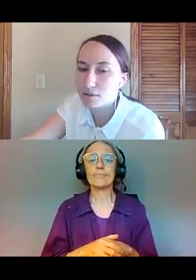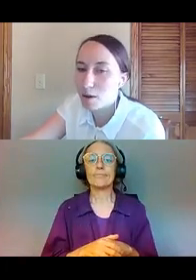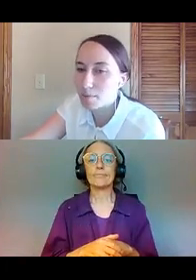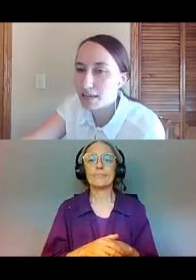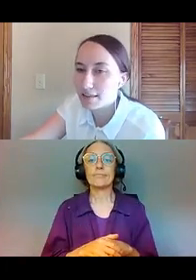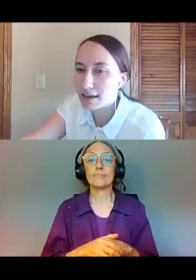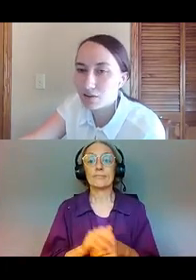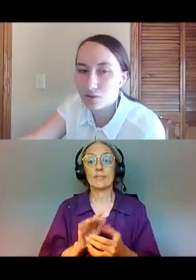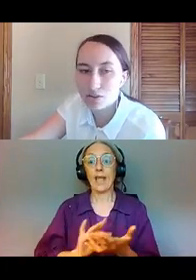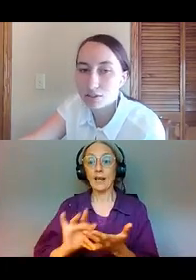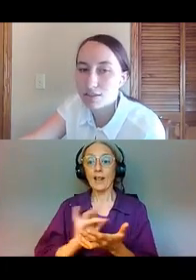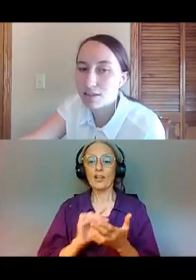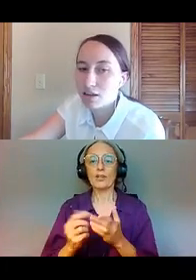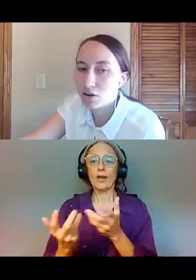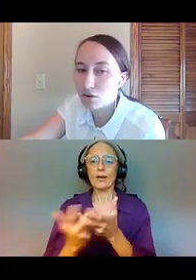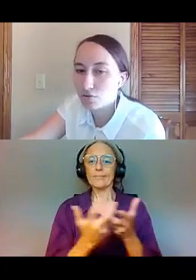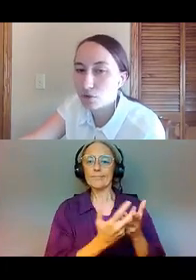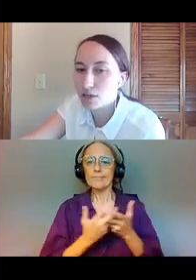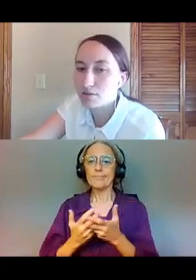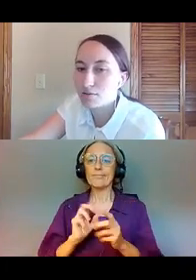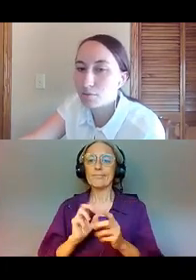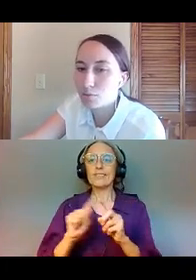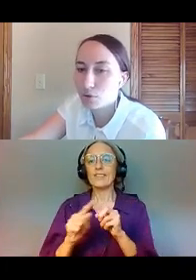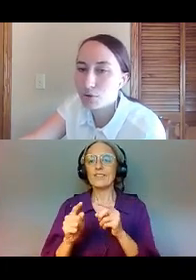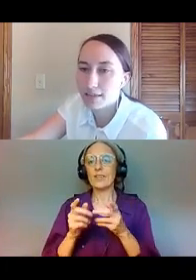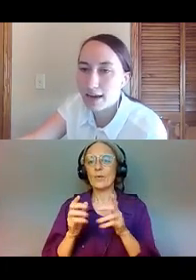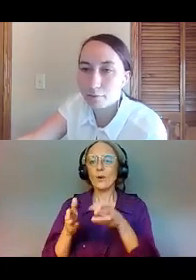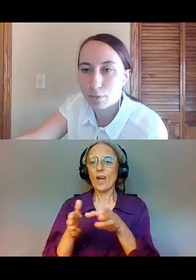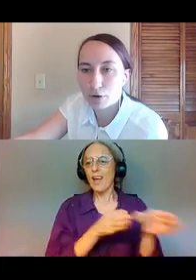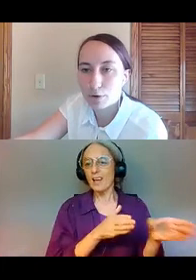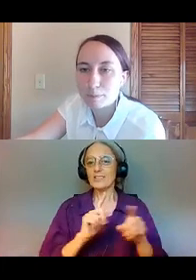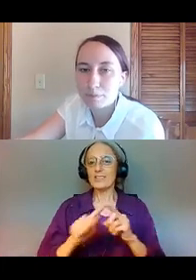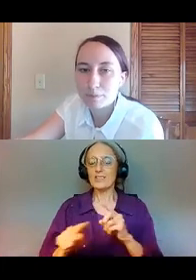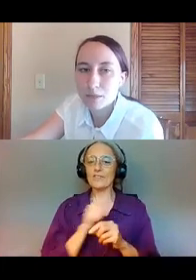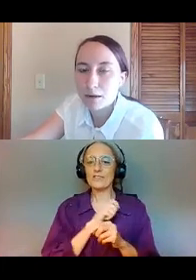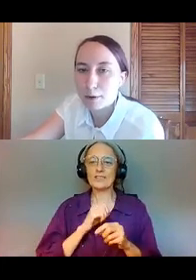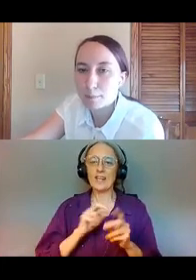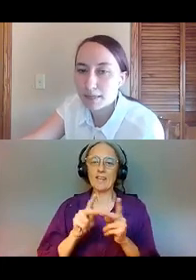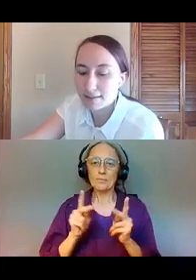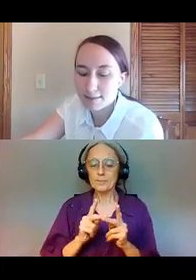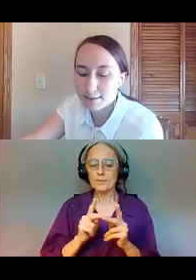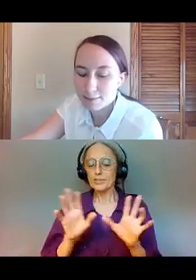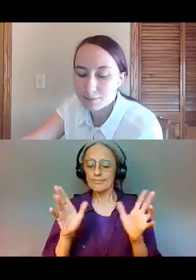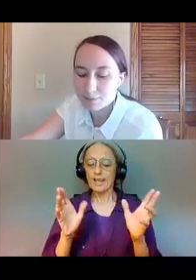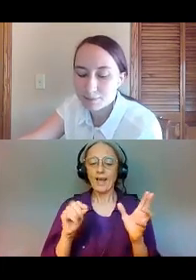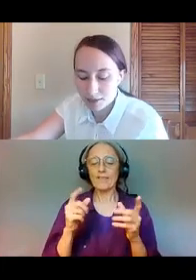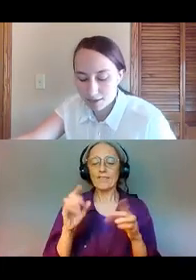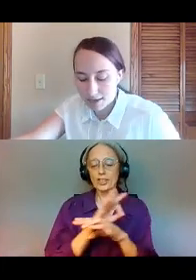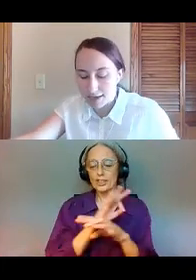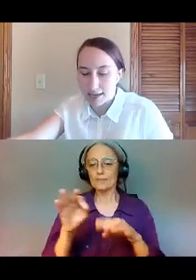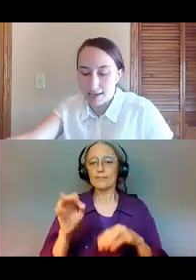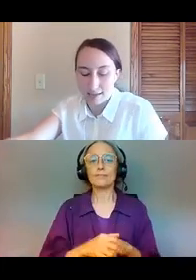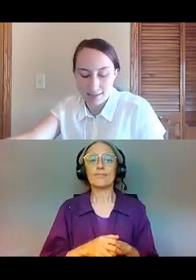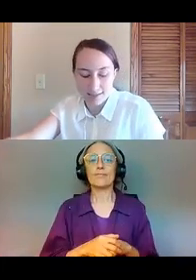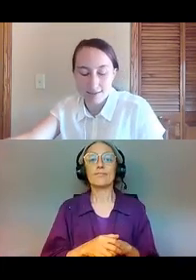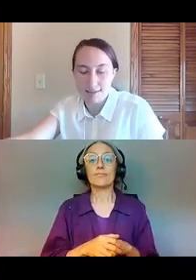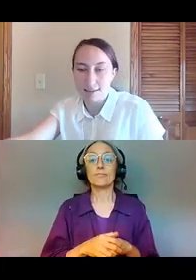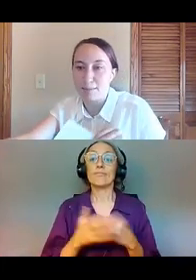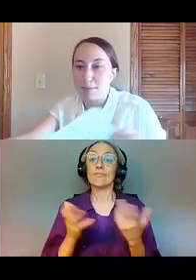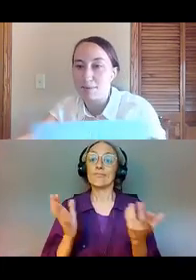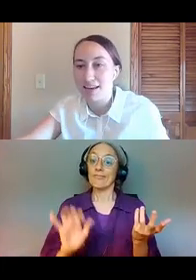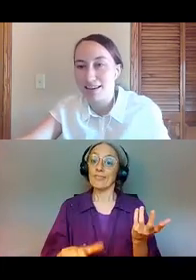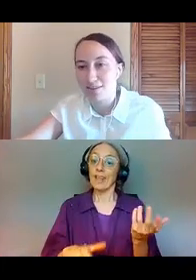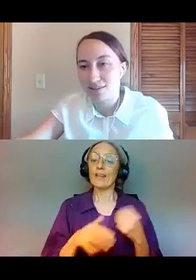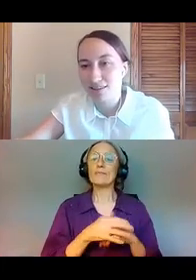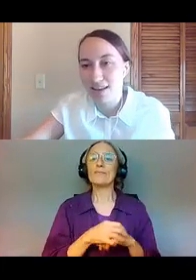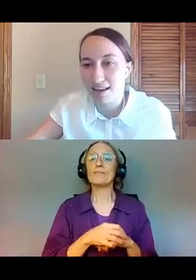still able to accommodate that, and you can just go through it per staff member like this. Okay, and